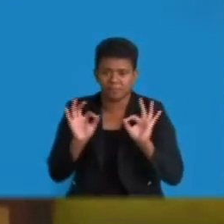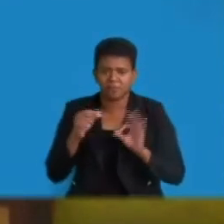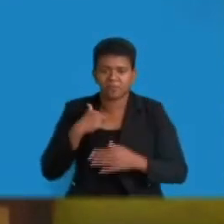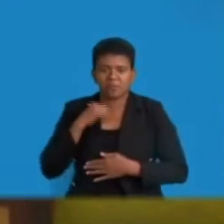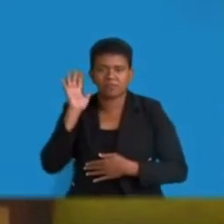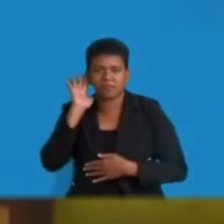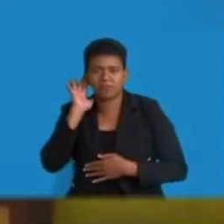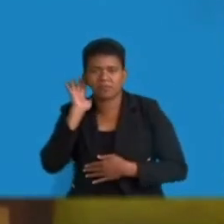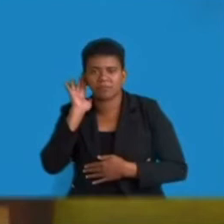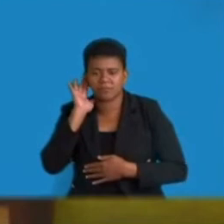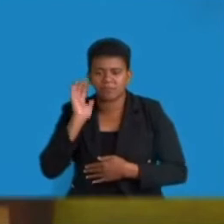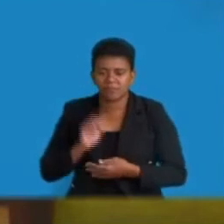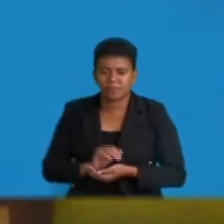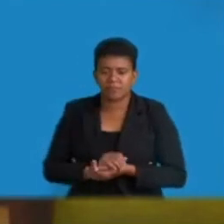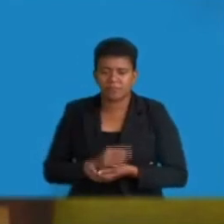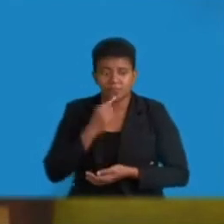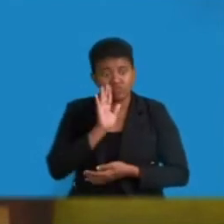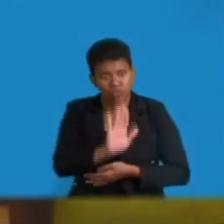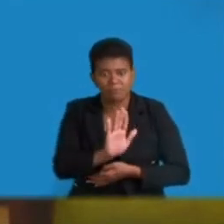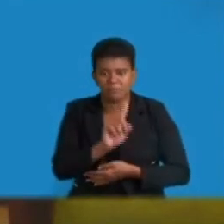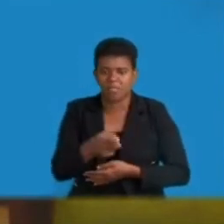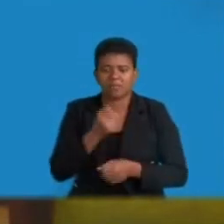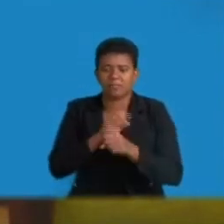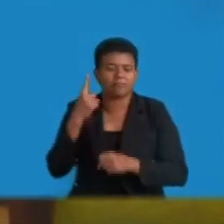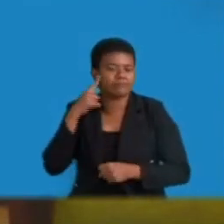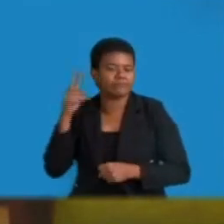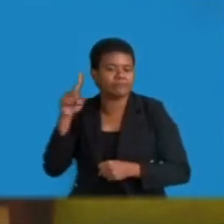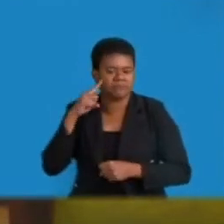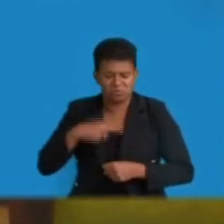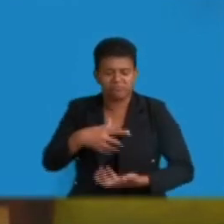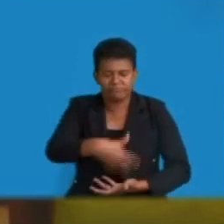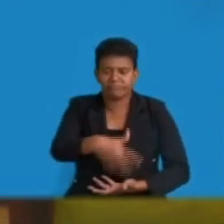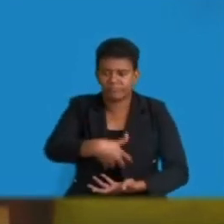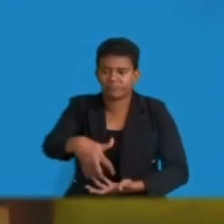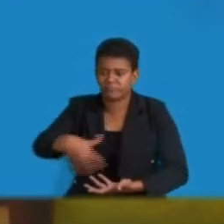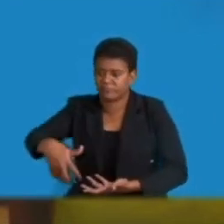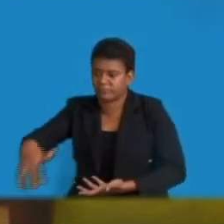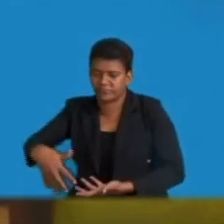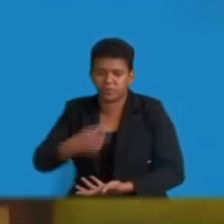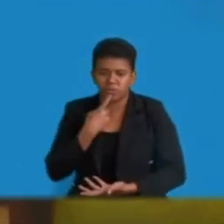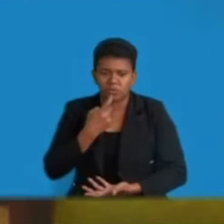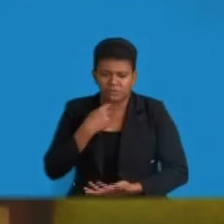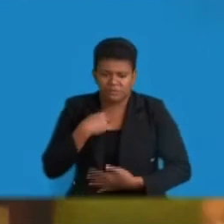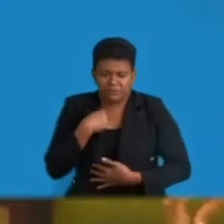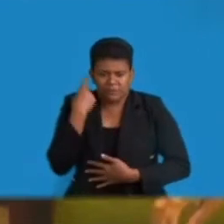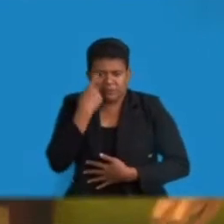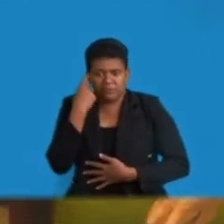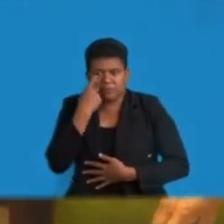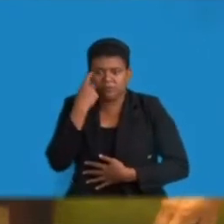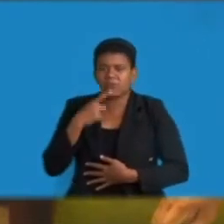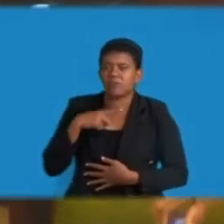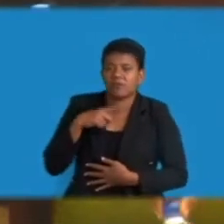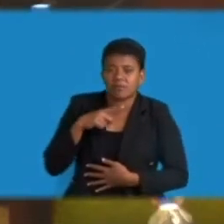and despite a stop notice. It is a concern because